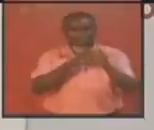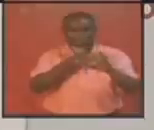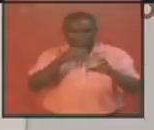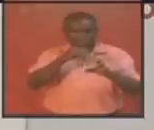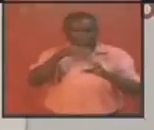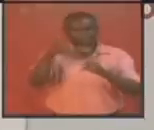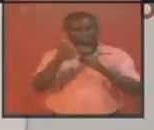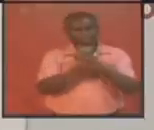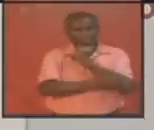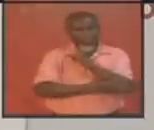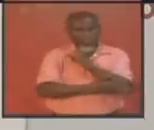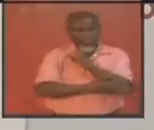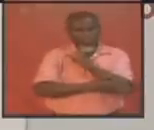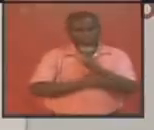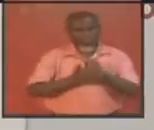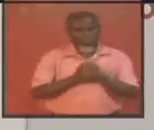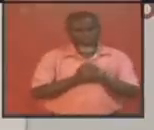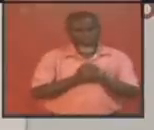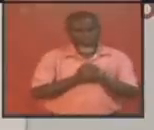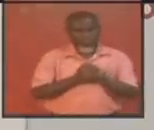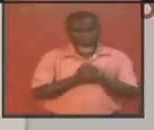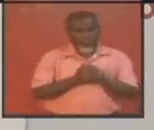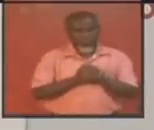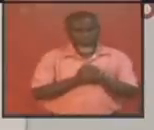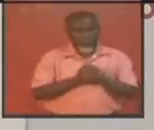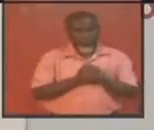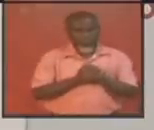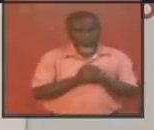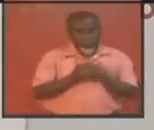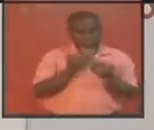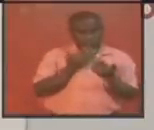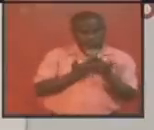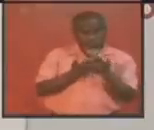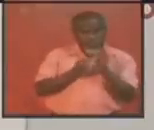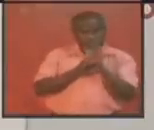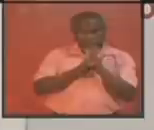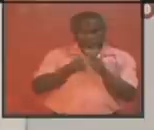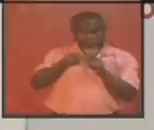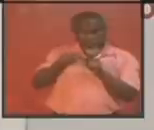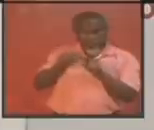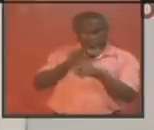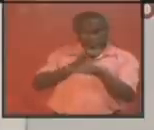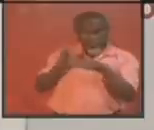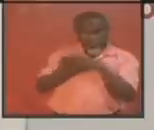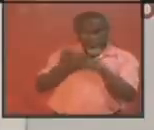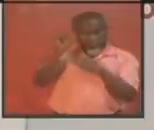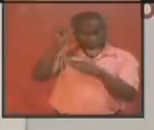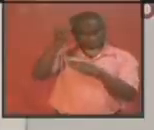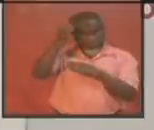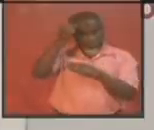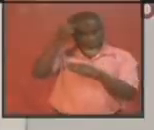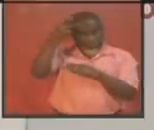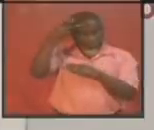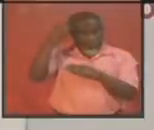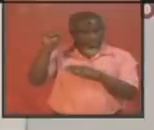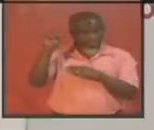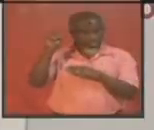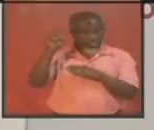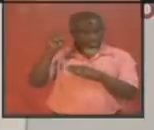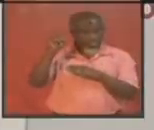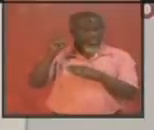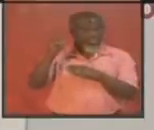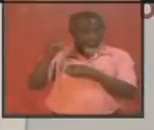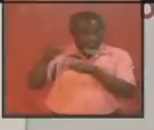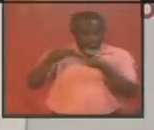good example recently by the government of Barbados, led by Prime Minister Mia Mottley, and I'm